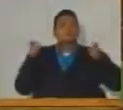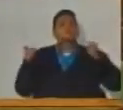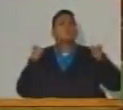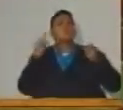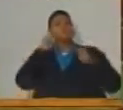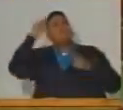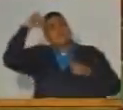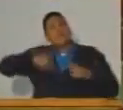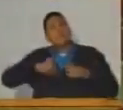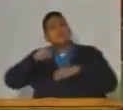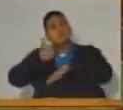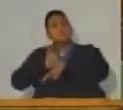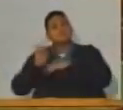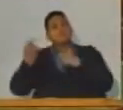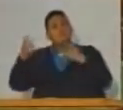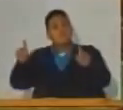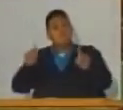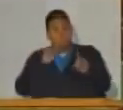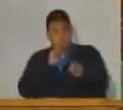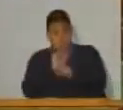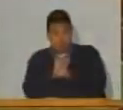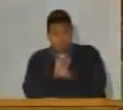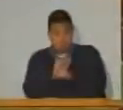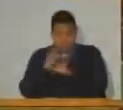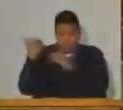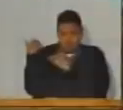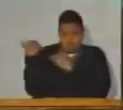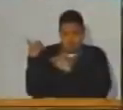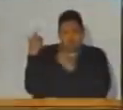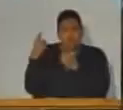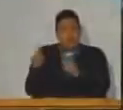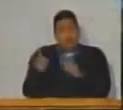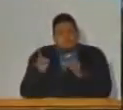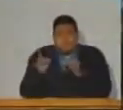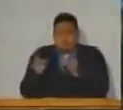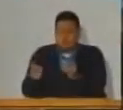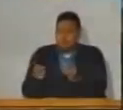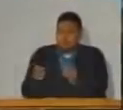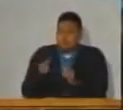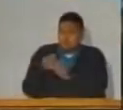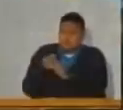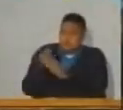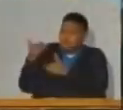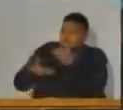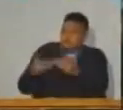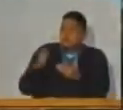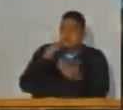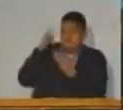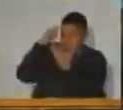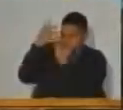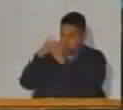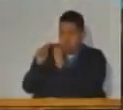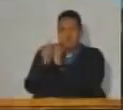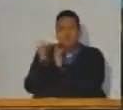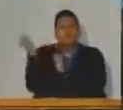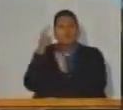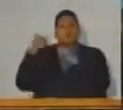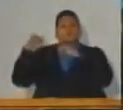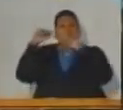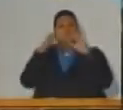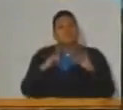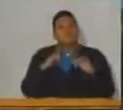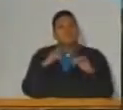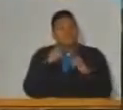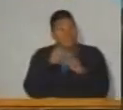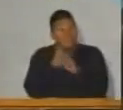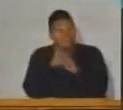are implemented to ensure accountability, efficiency, and compliance with all standards of